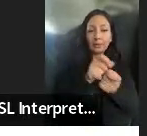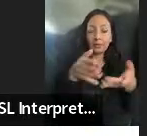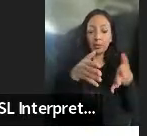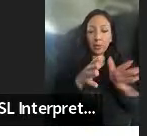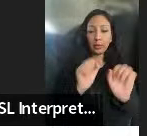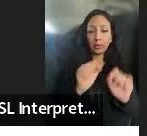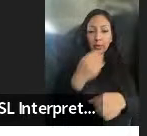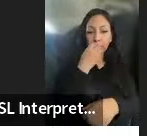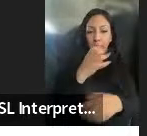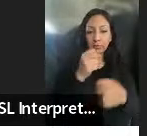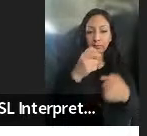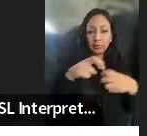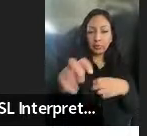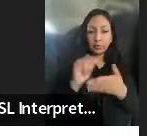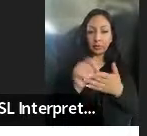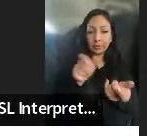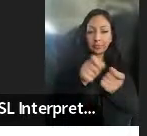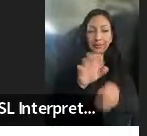technical case,